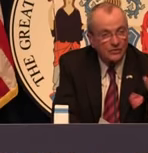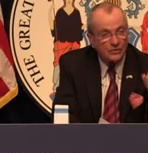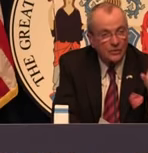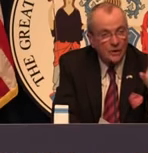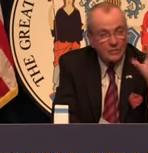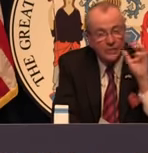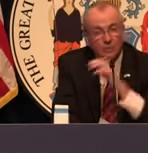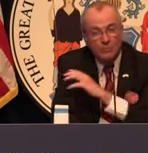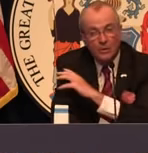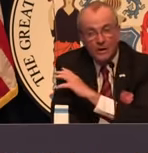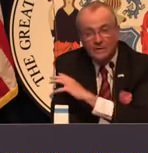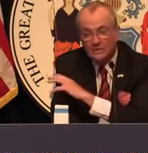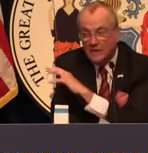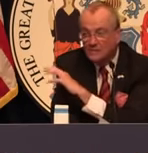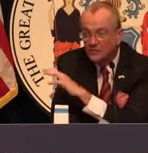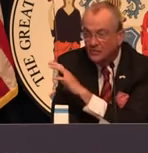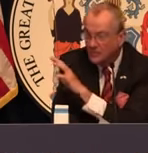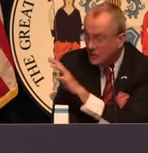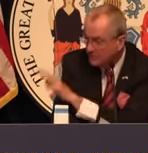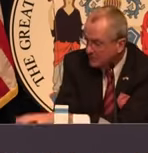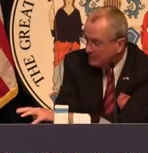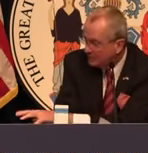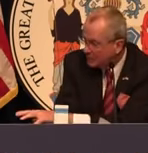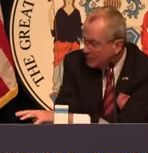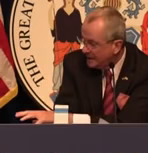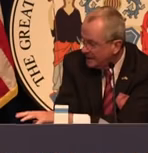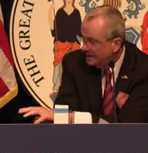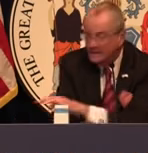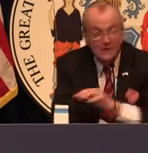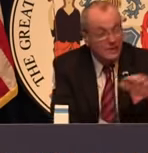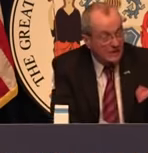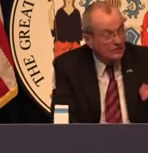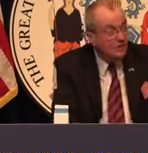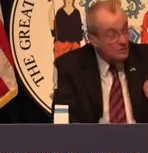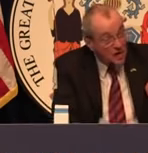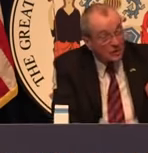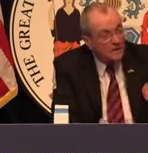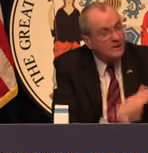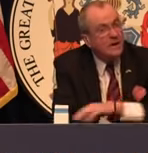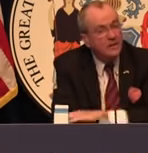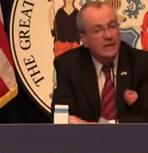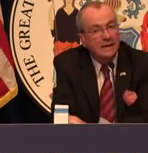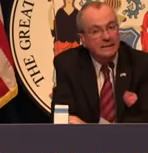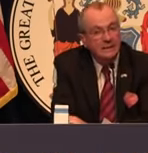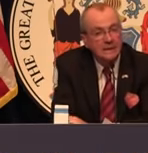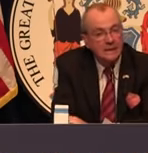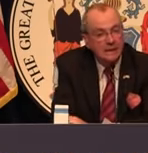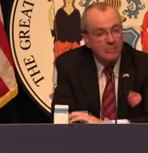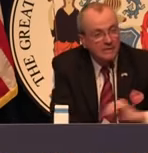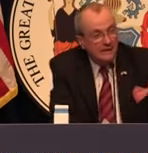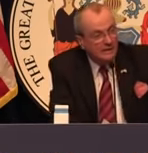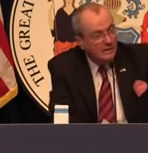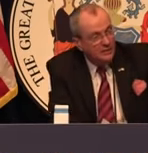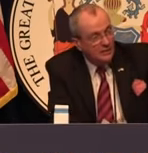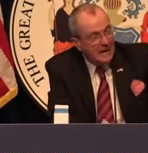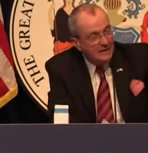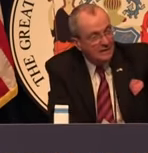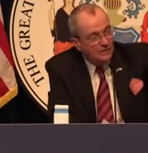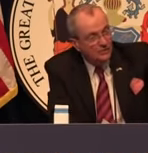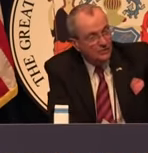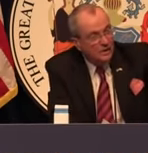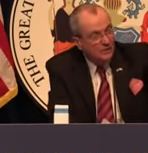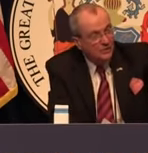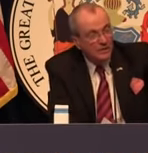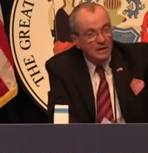It was also about the broad developments of therapeutics on the one hand and vaccines generally on the other hand. And Moderna on the